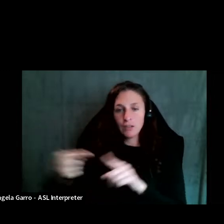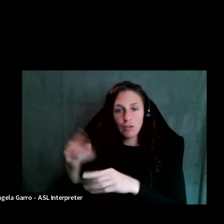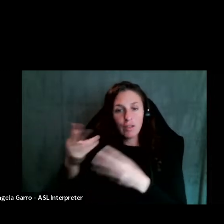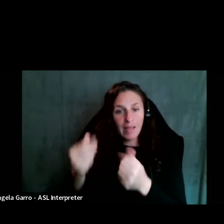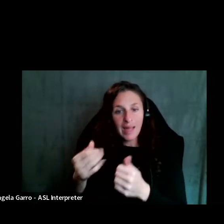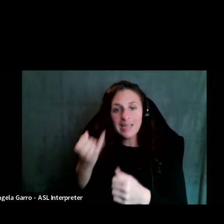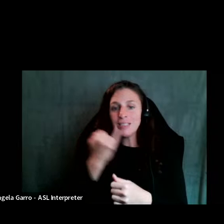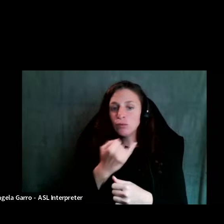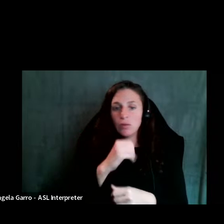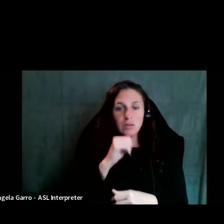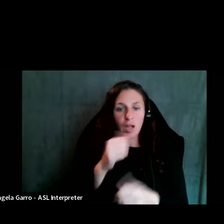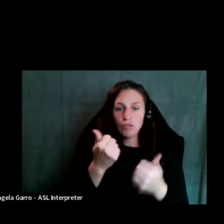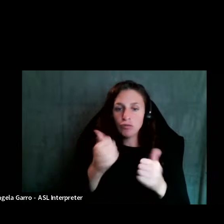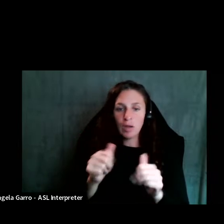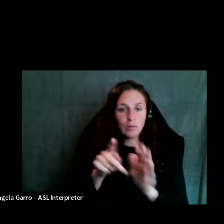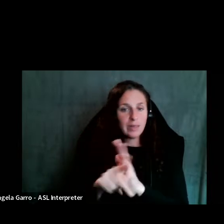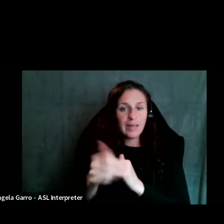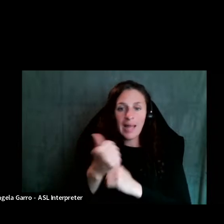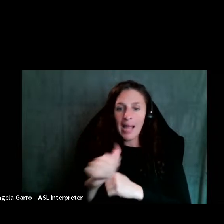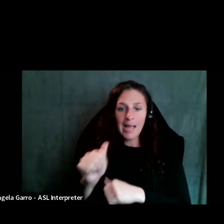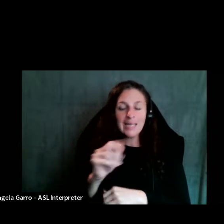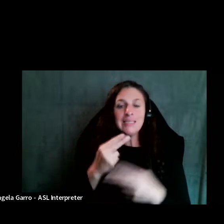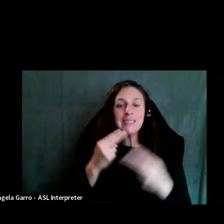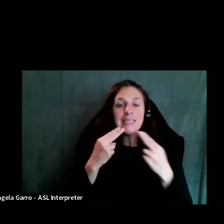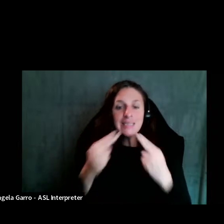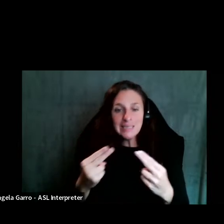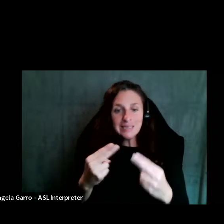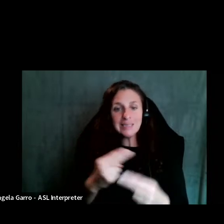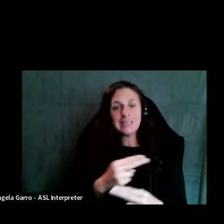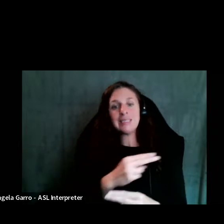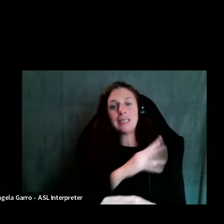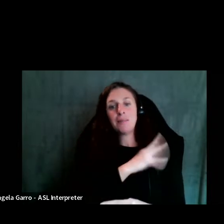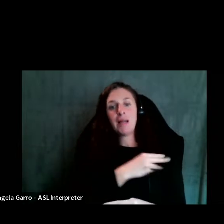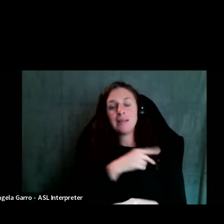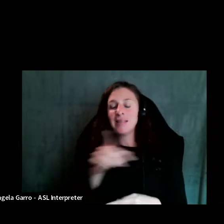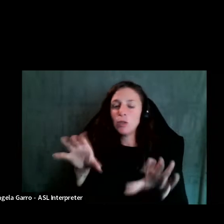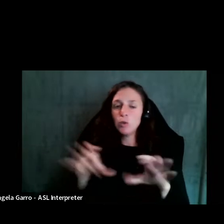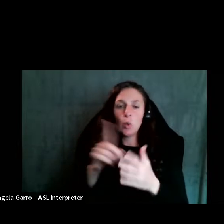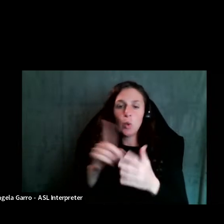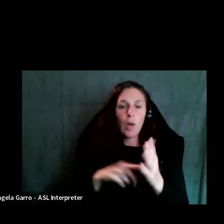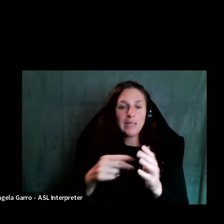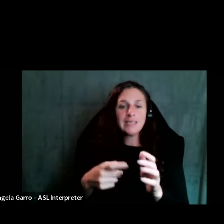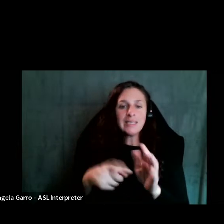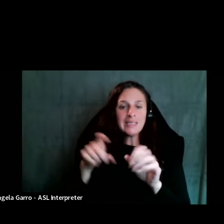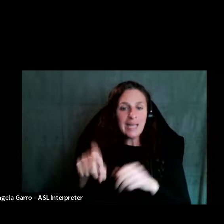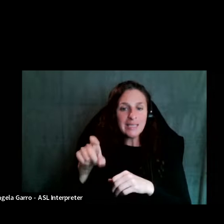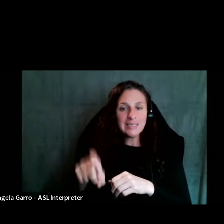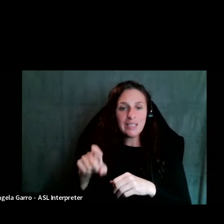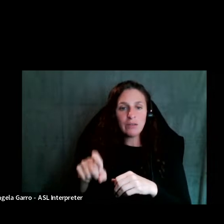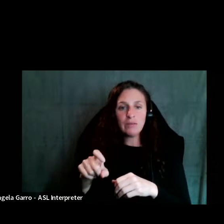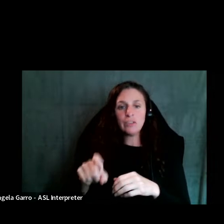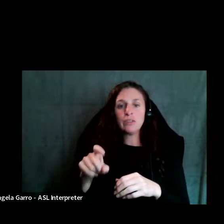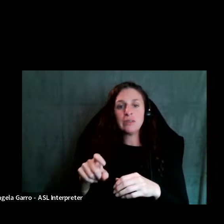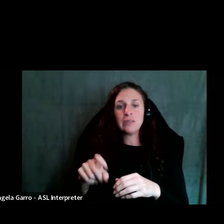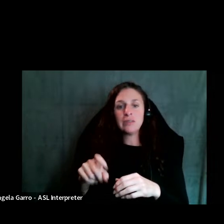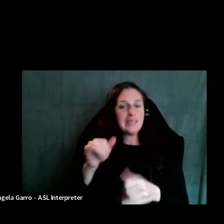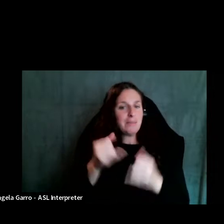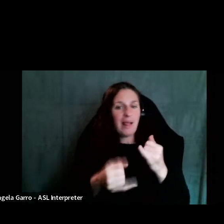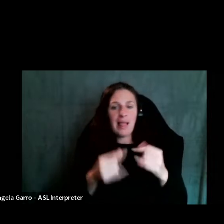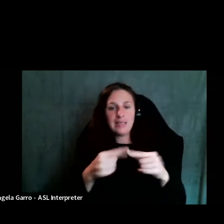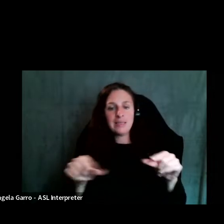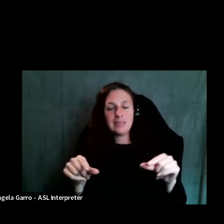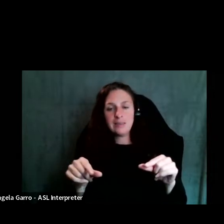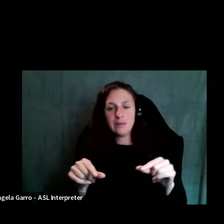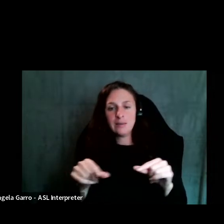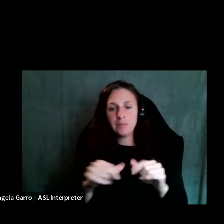Israel is not trying to kill any innocent Palestinians. They're doing what's necessary to protect the citizen. Let me just finish by one sentence. Thank you. Finish your one